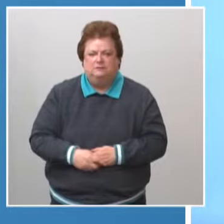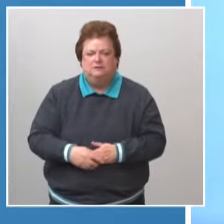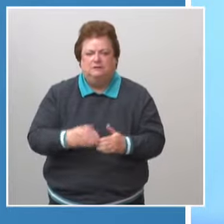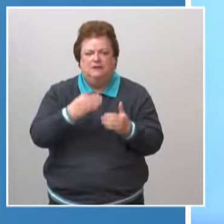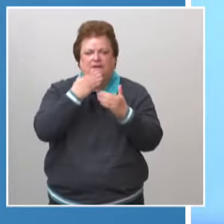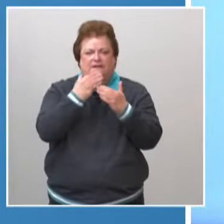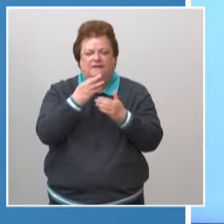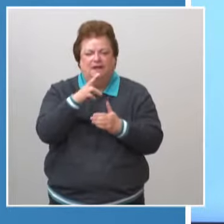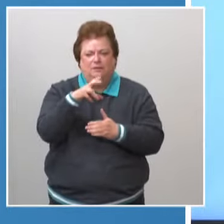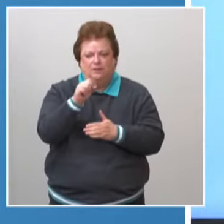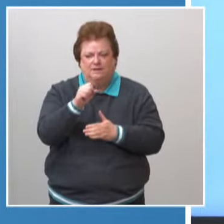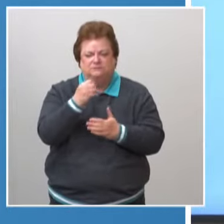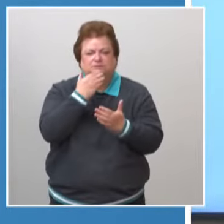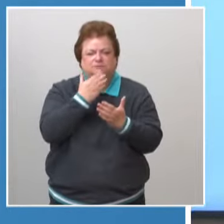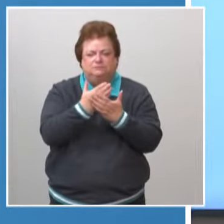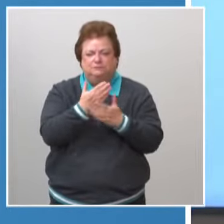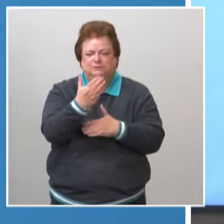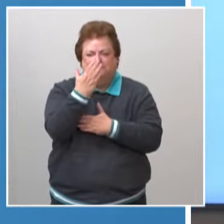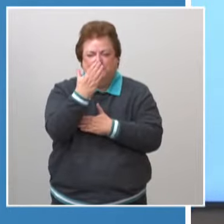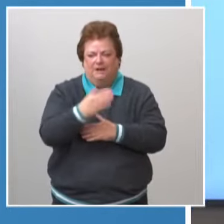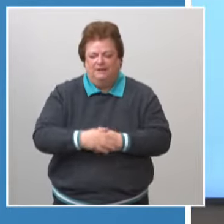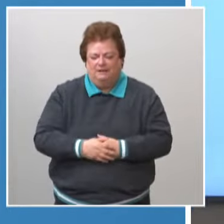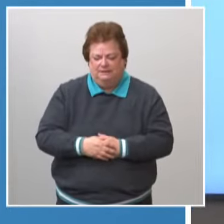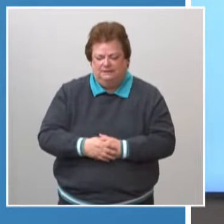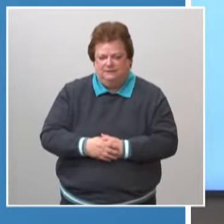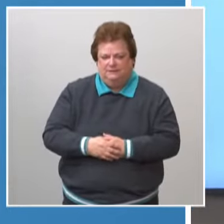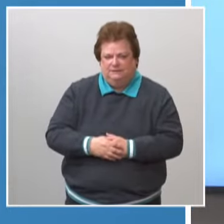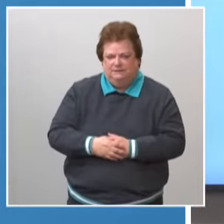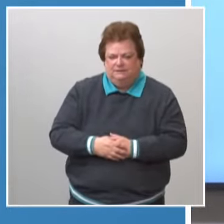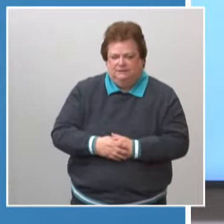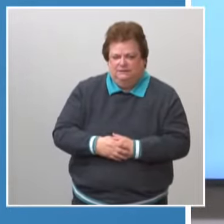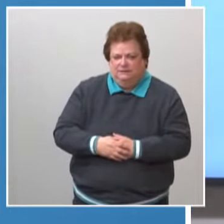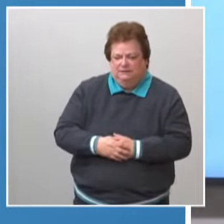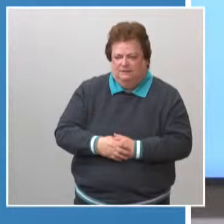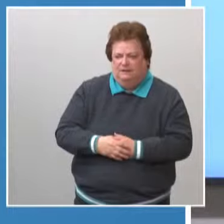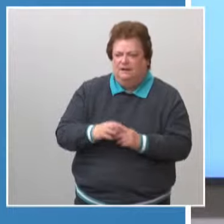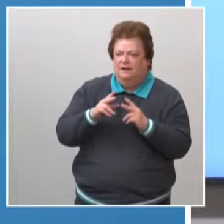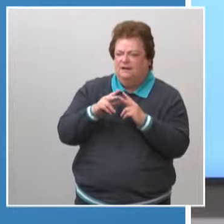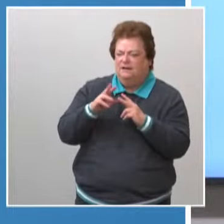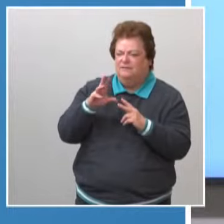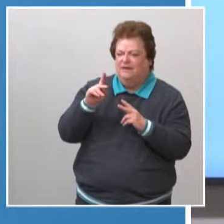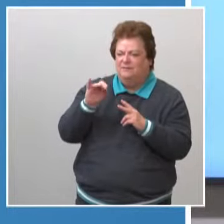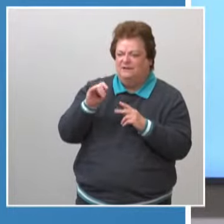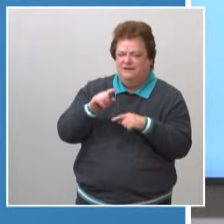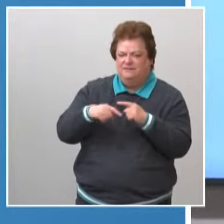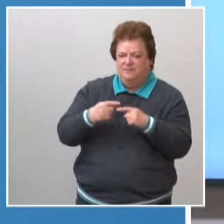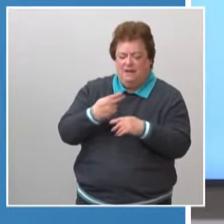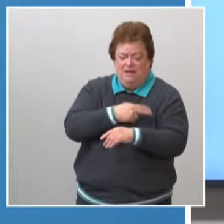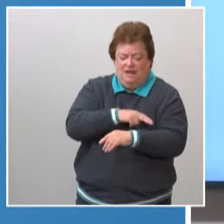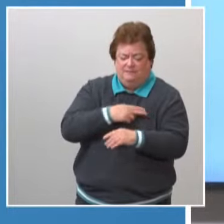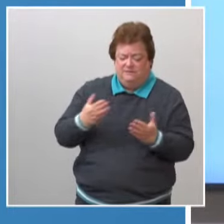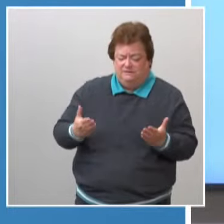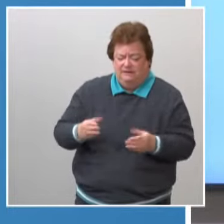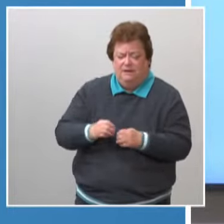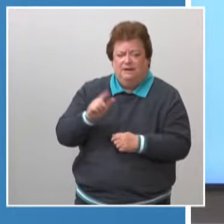Thanks, Russ. Good morning. I'll give a couple of updates on our hospitals here in Lincoln.